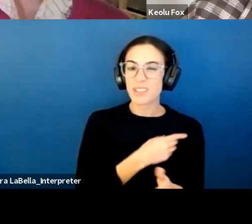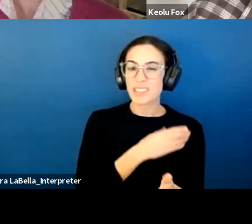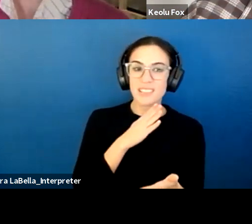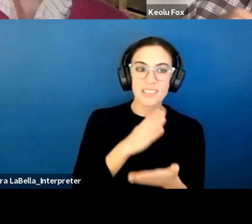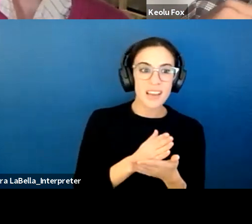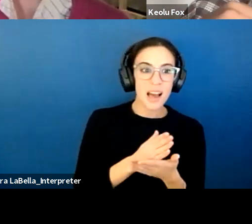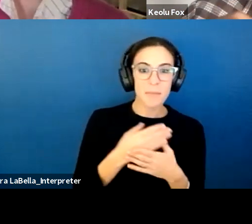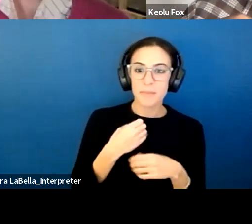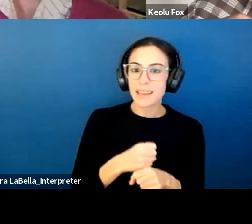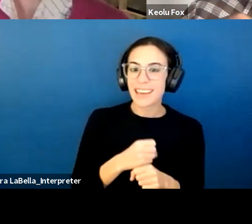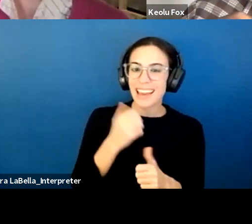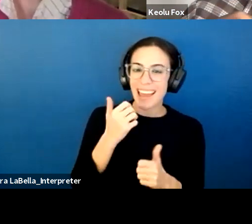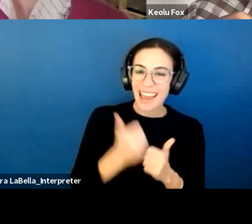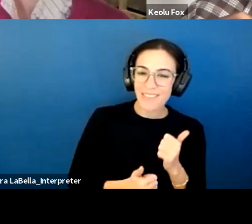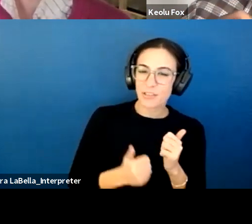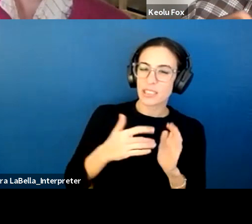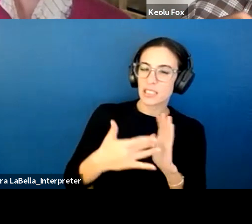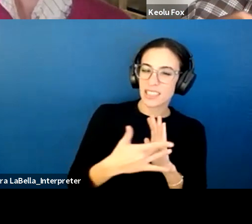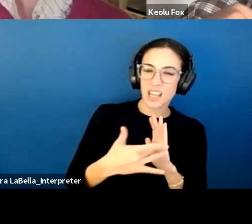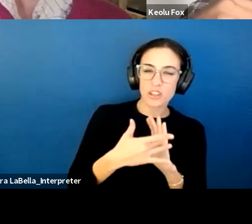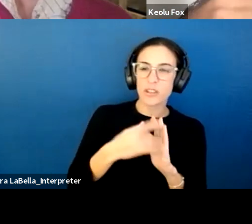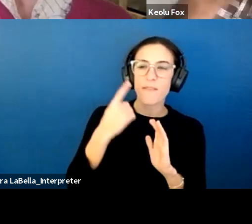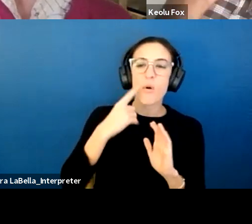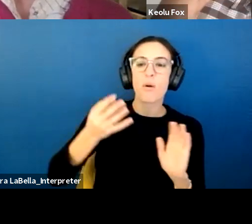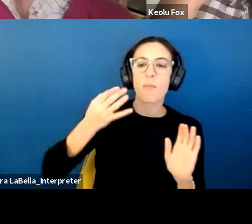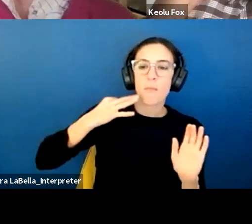technology for profit and,